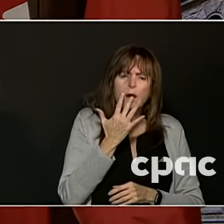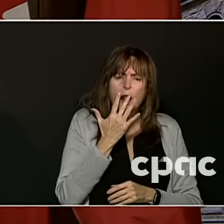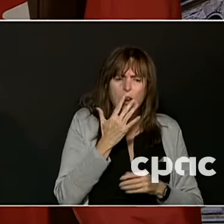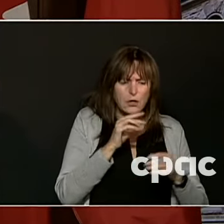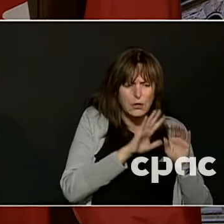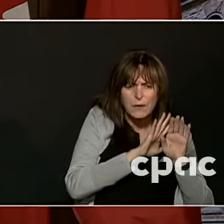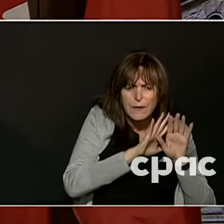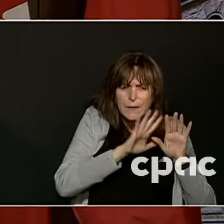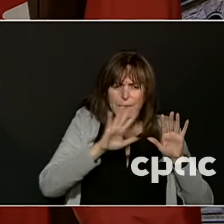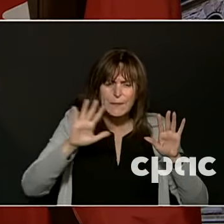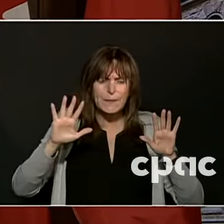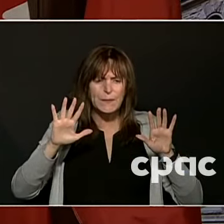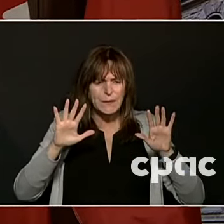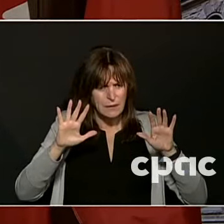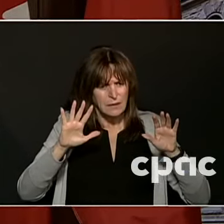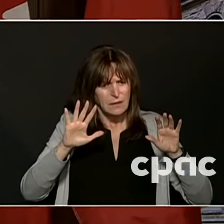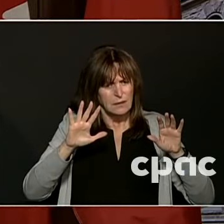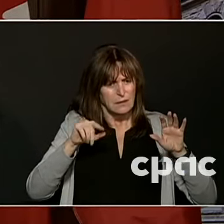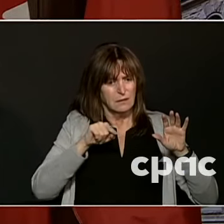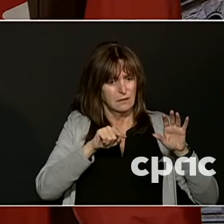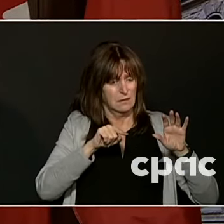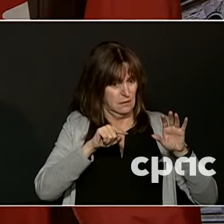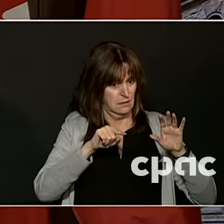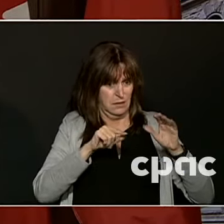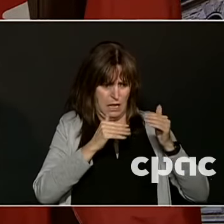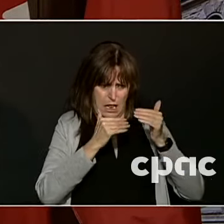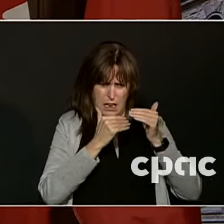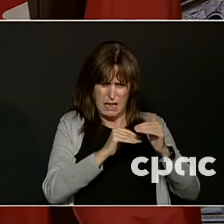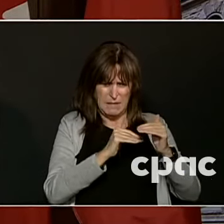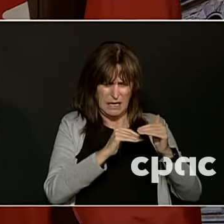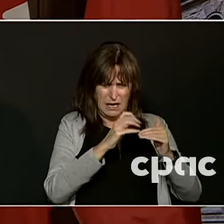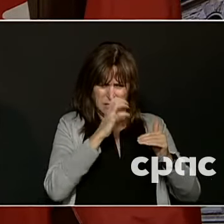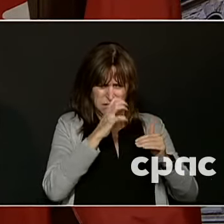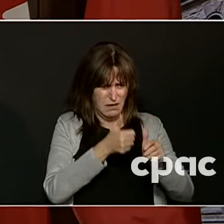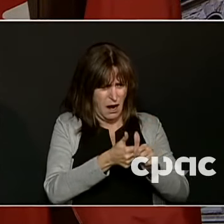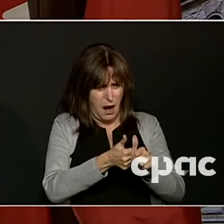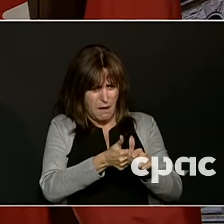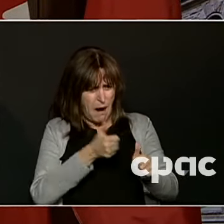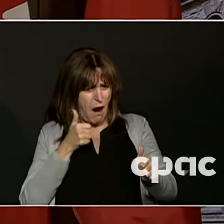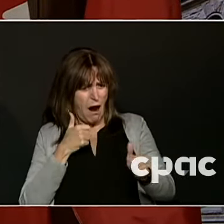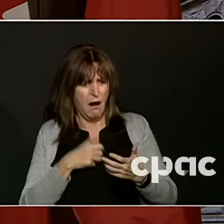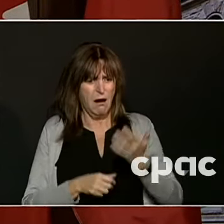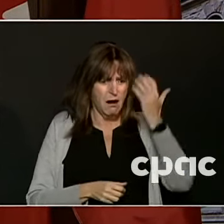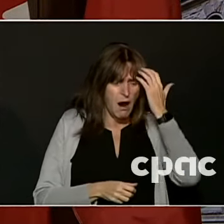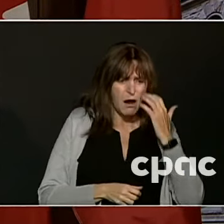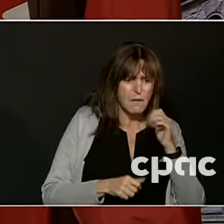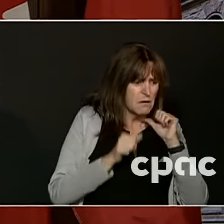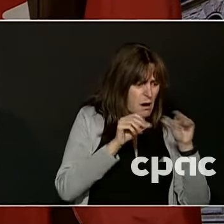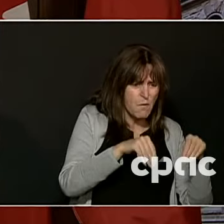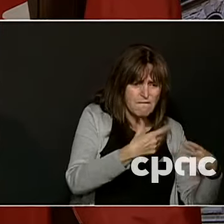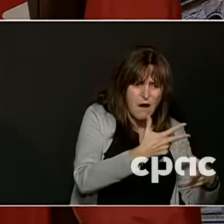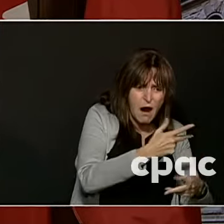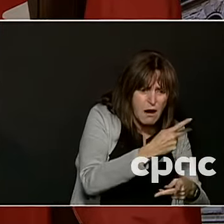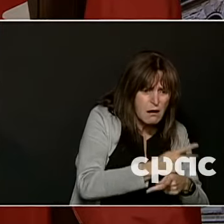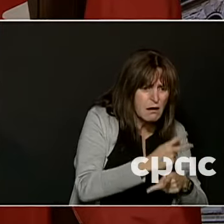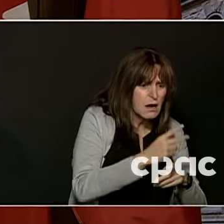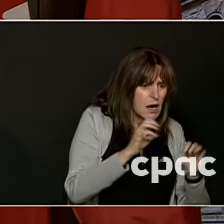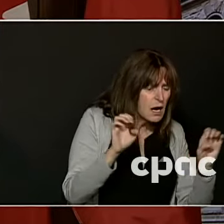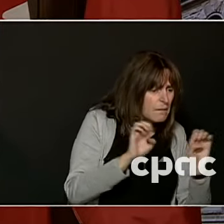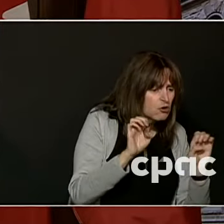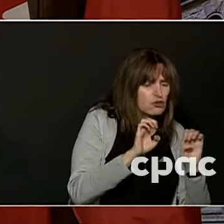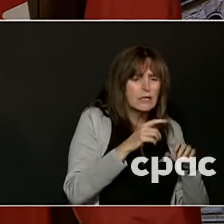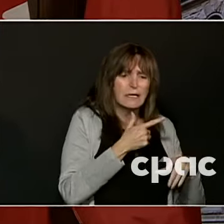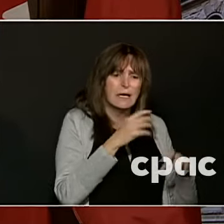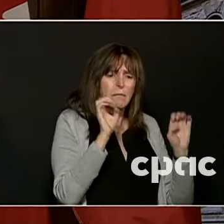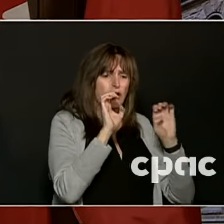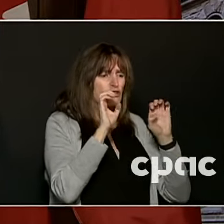a significant limitation of hospital care, significant limitation of emergency department use, significant